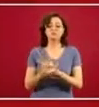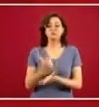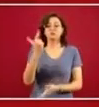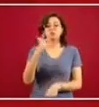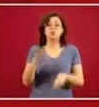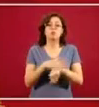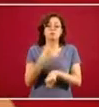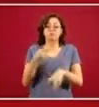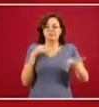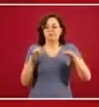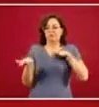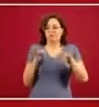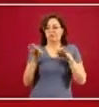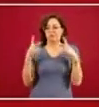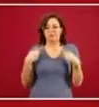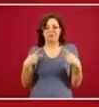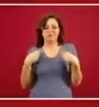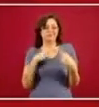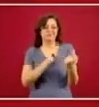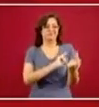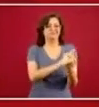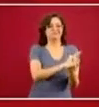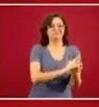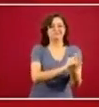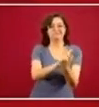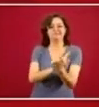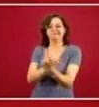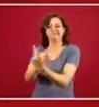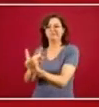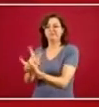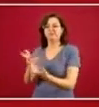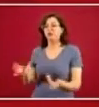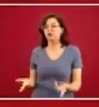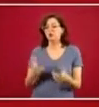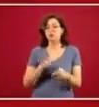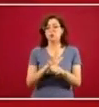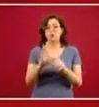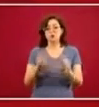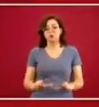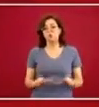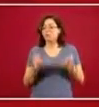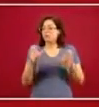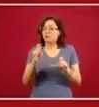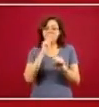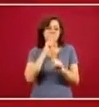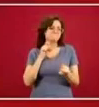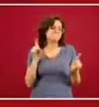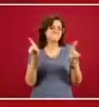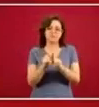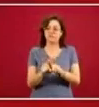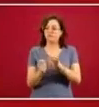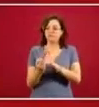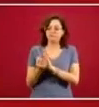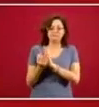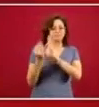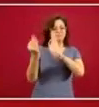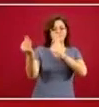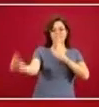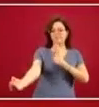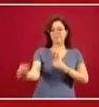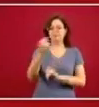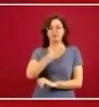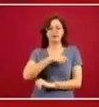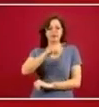risk of getting infected because of the nature of their work that leads them to be working